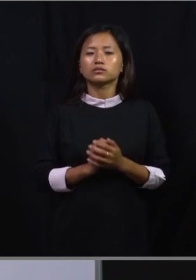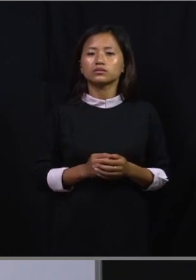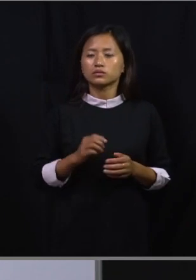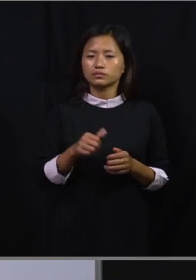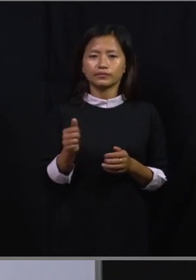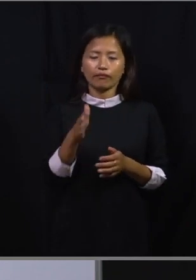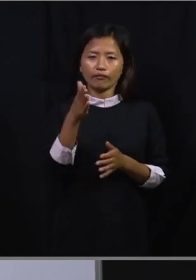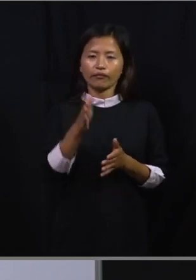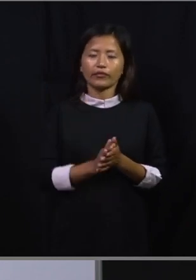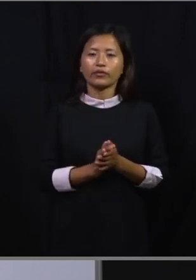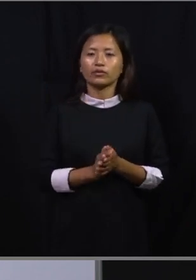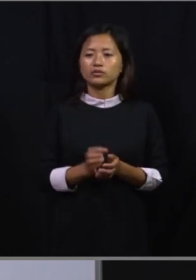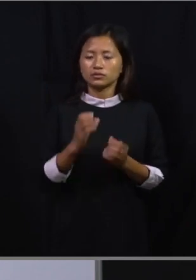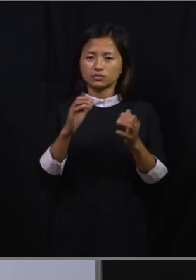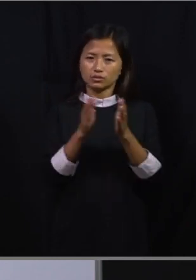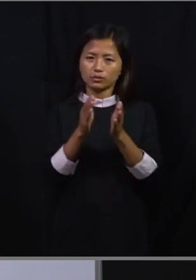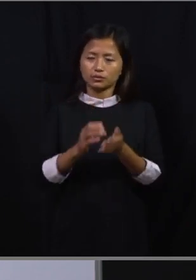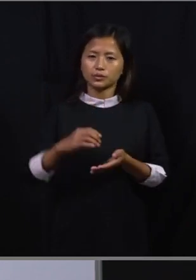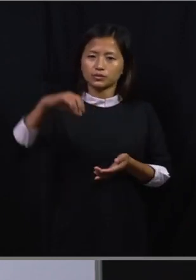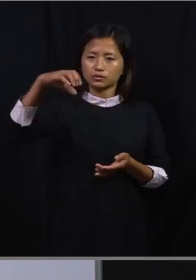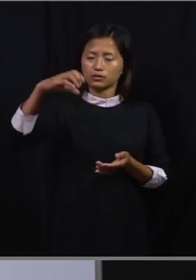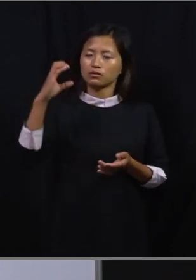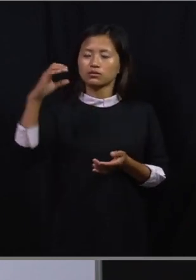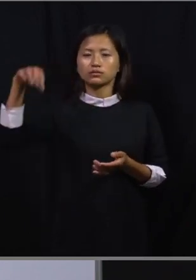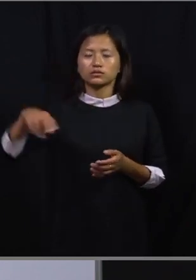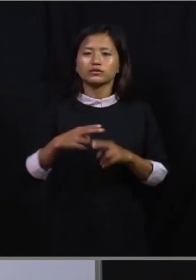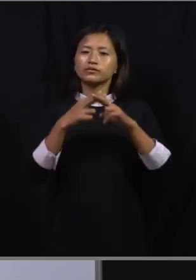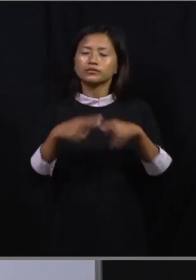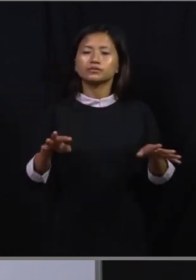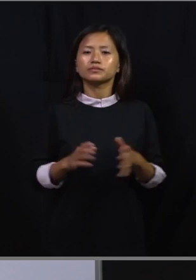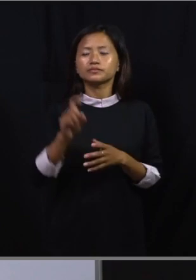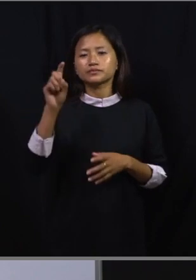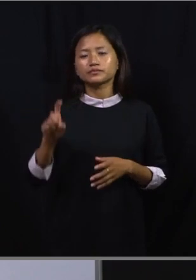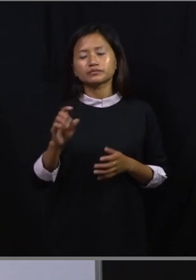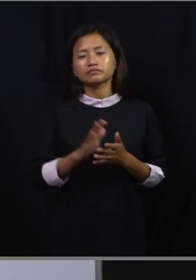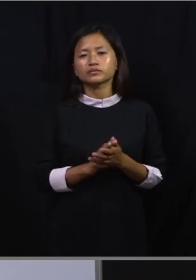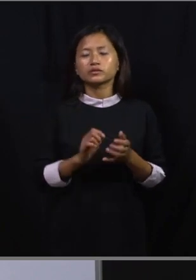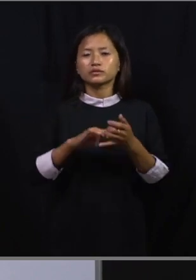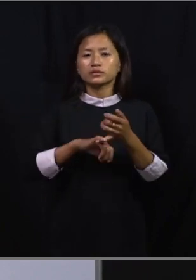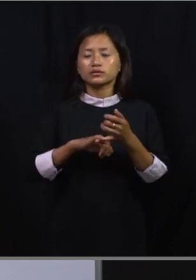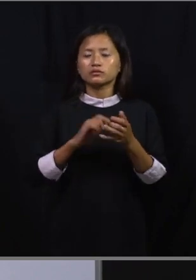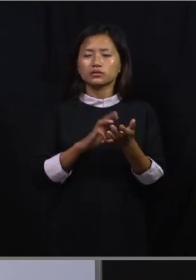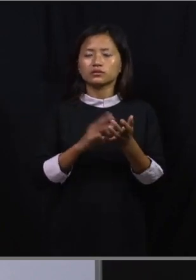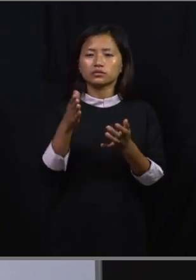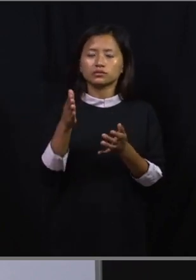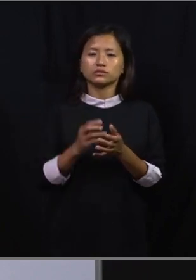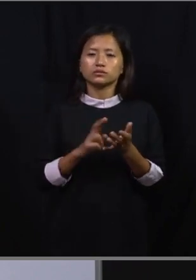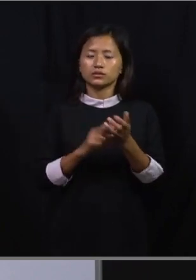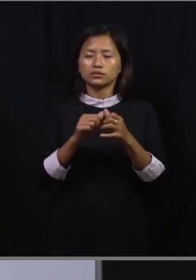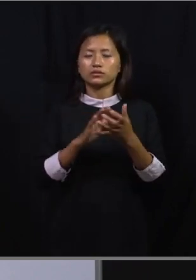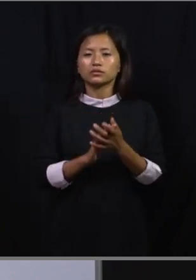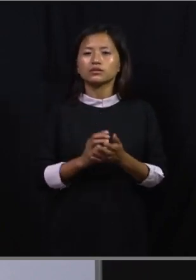more. The smaller countries, they got their respective freedom, so we don't need the non-alignment movement. Third, the